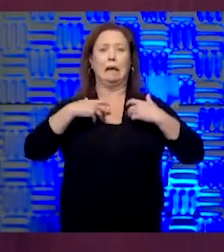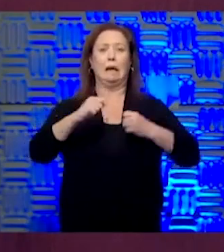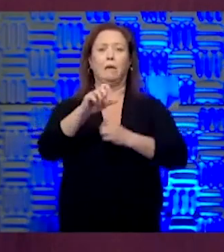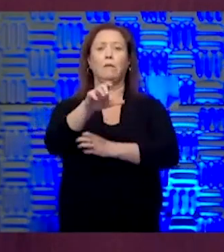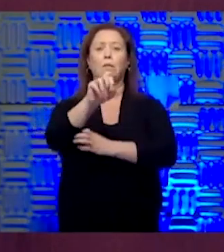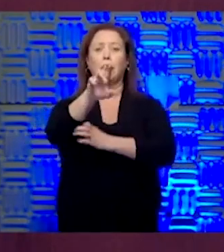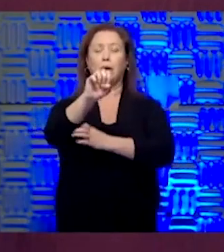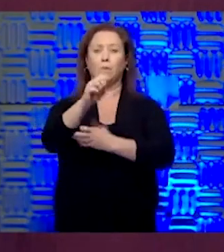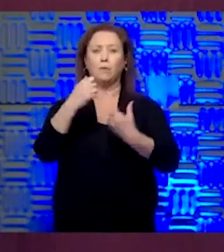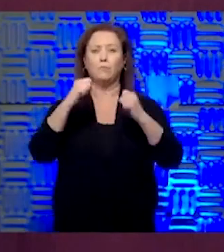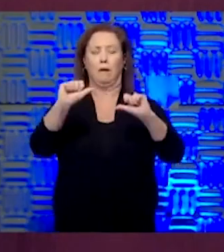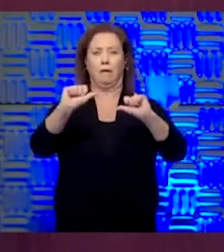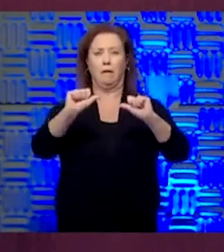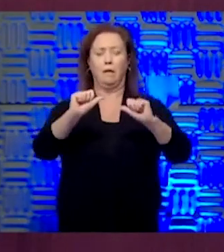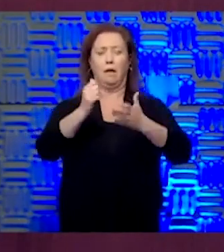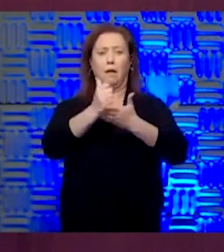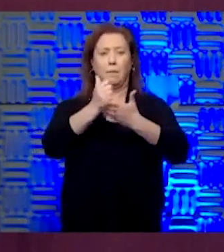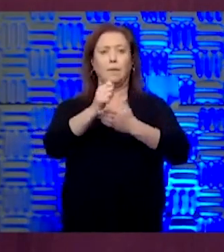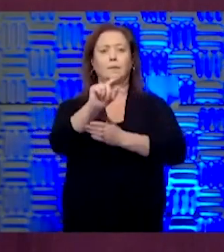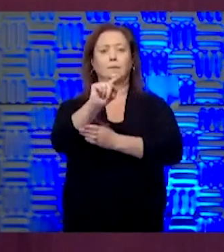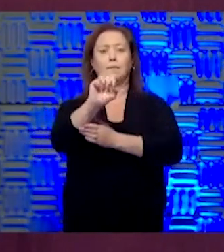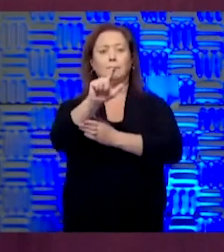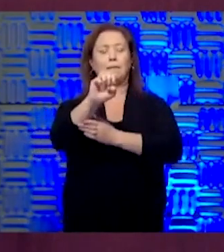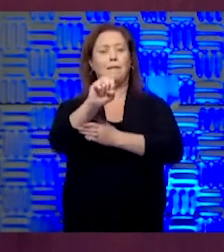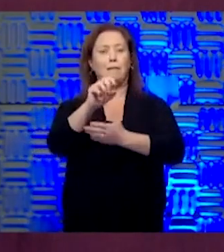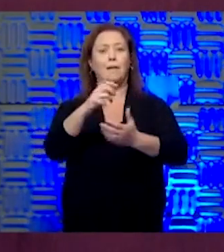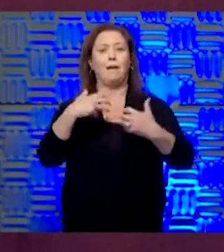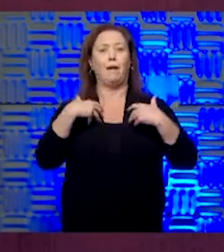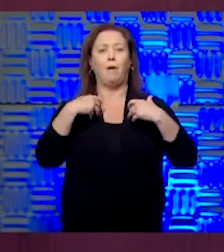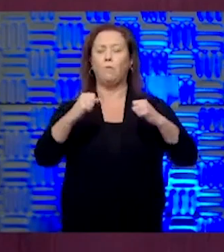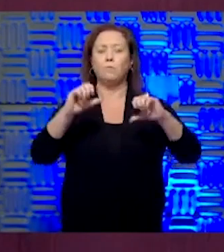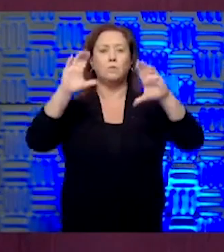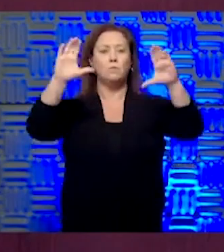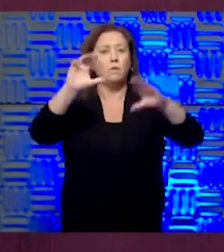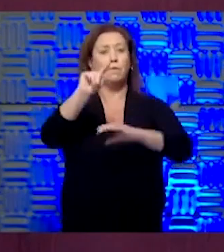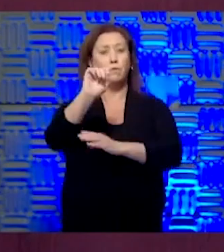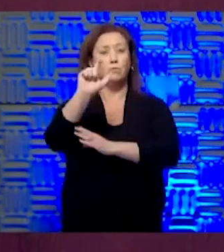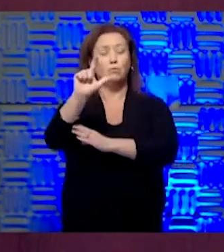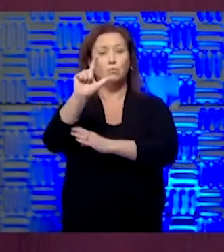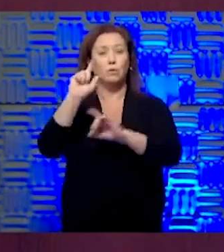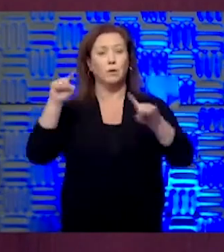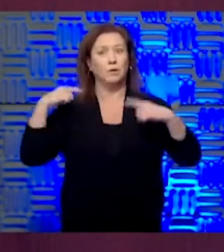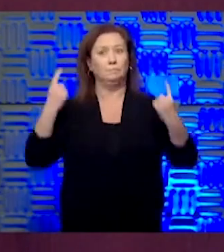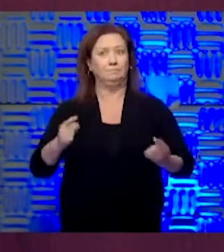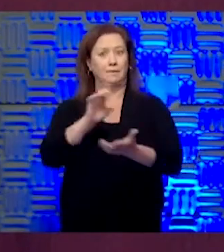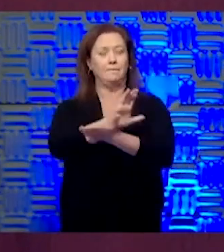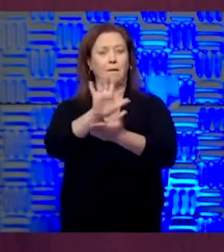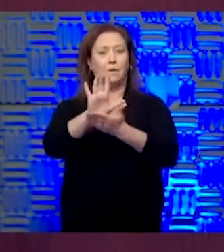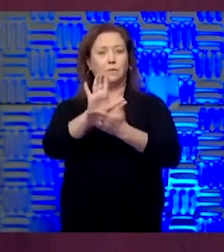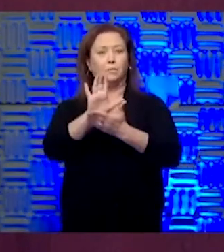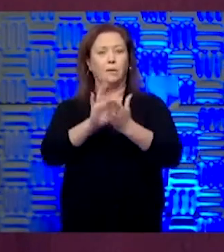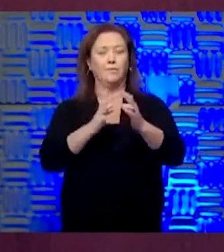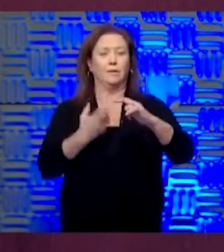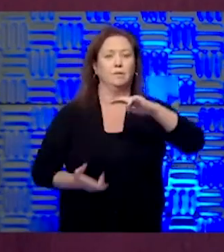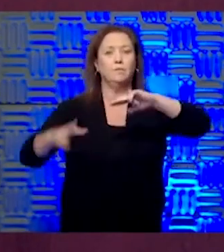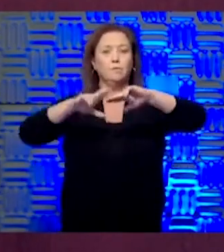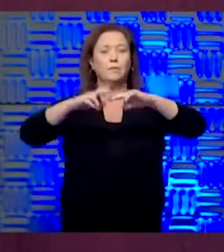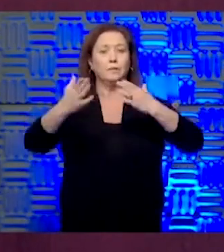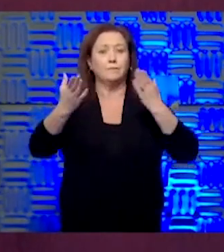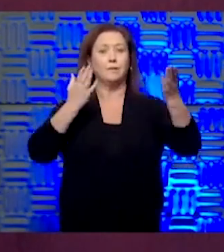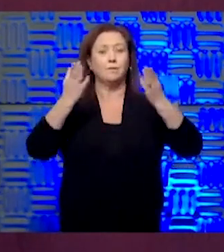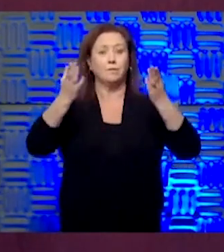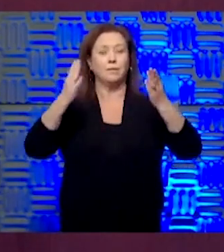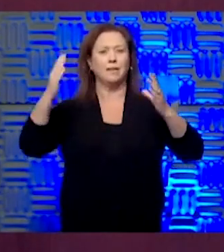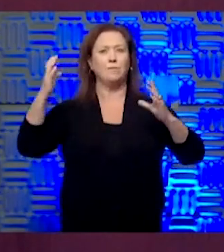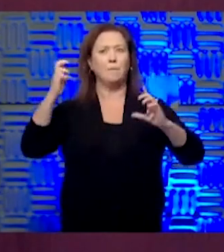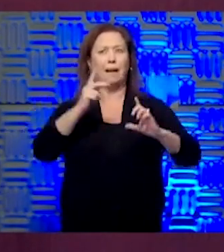so we had to try and fill that gap. And so telehealth was a great tool to do that. We were able to, over the last 5 weeks, really ramp up that service, and now we're